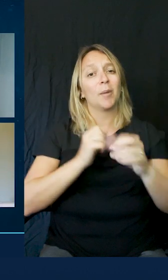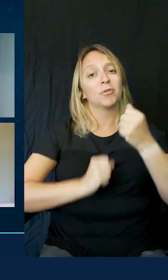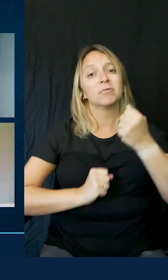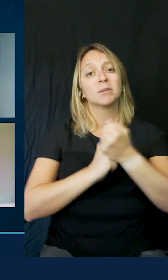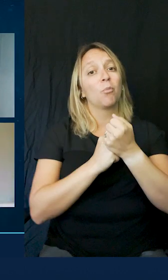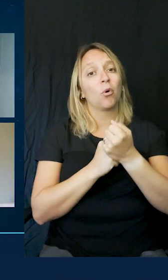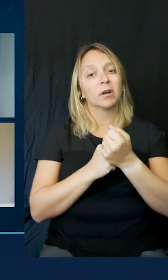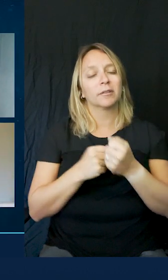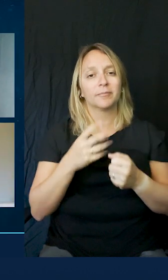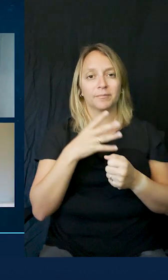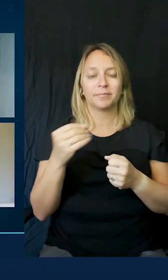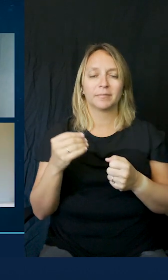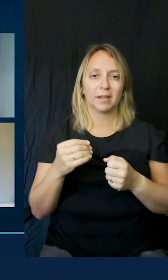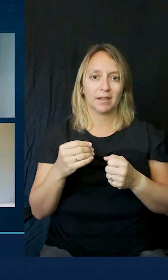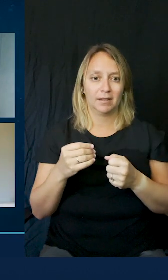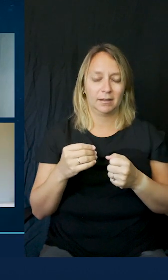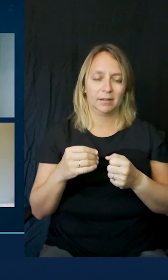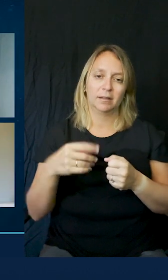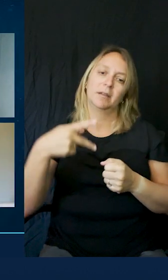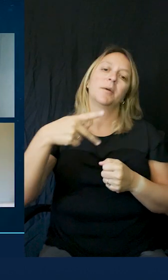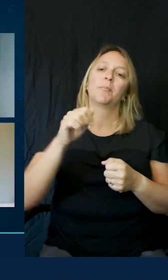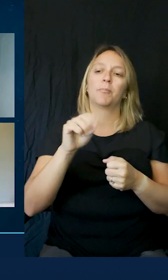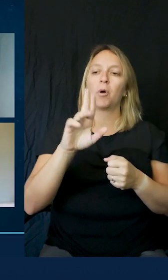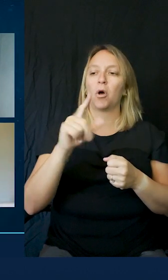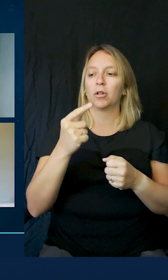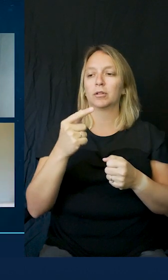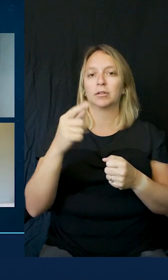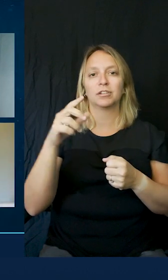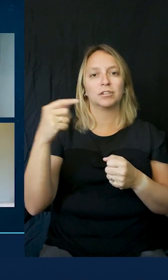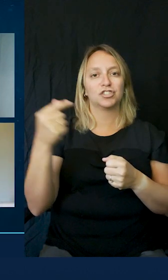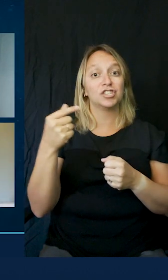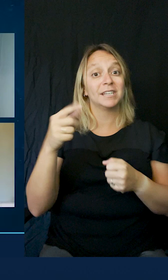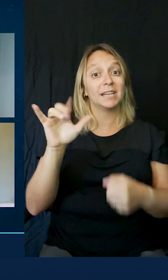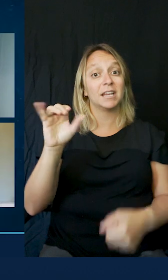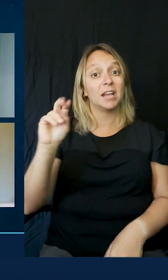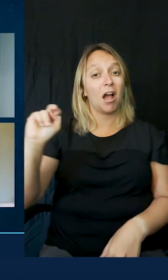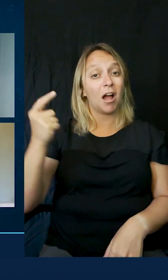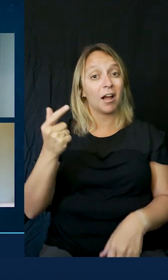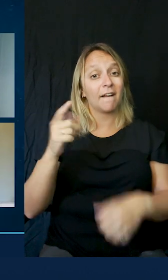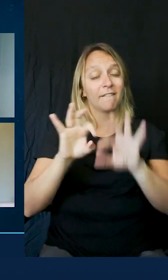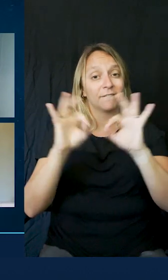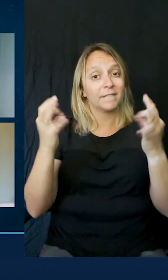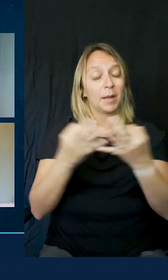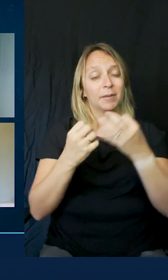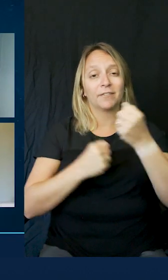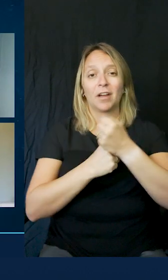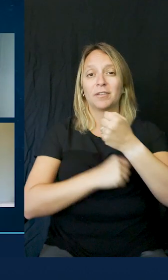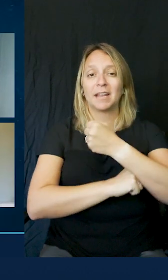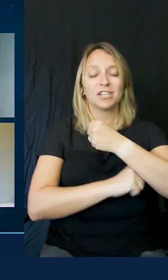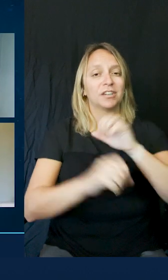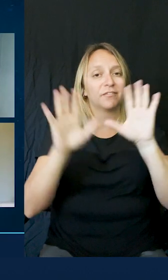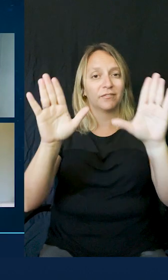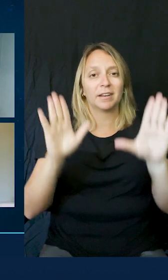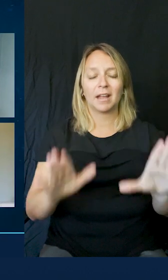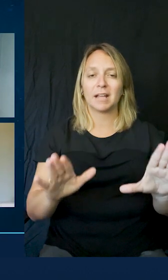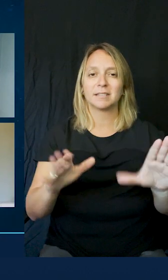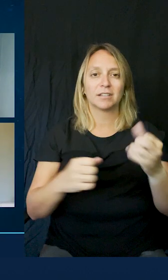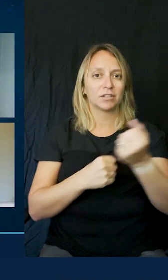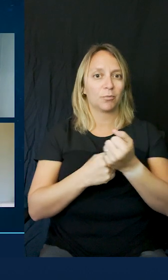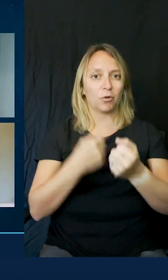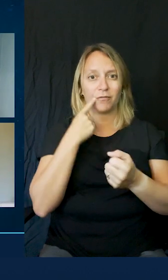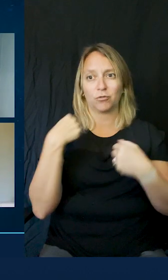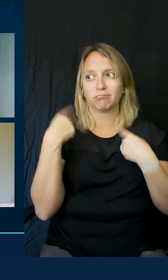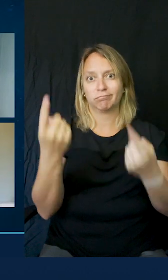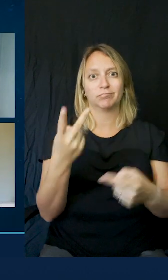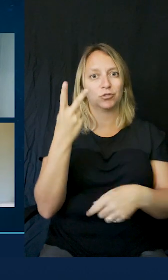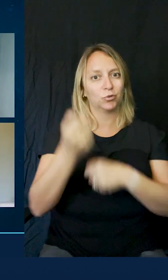support, and then the Paul G. Allen Family Foundation, phenomenal support for the last 2 years. And then we have had the